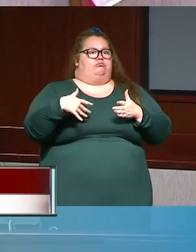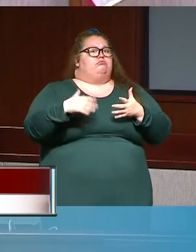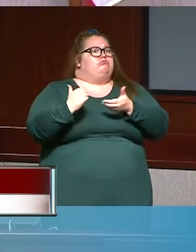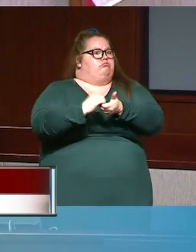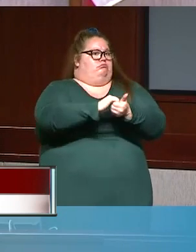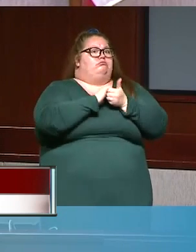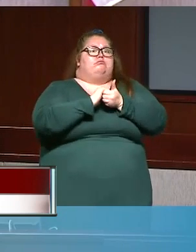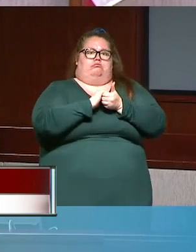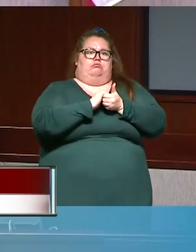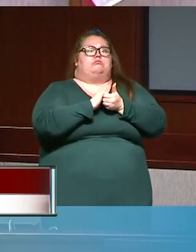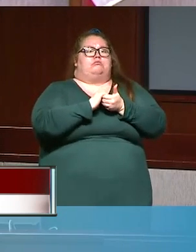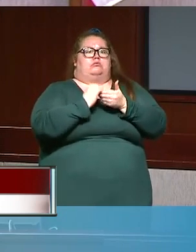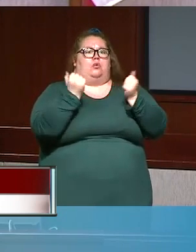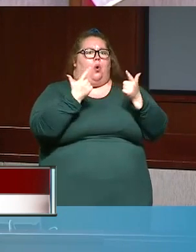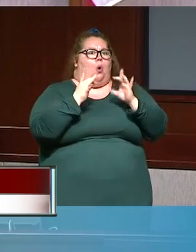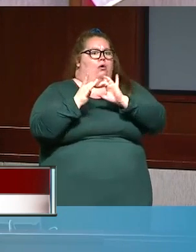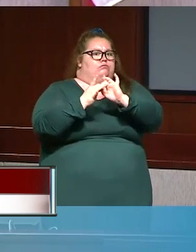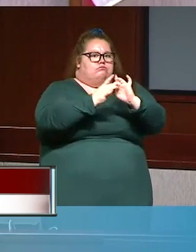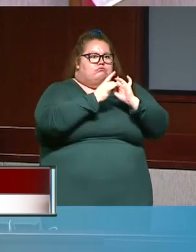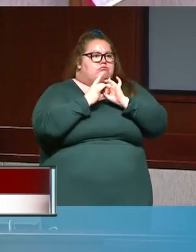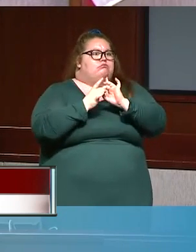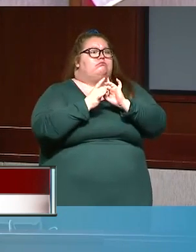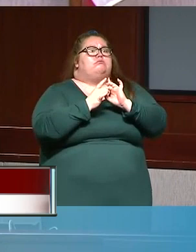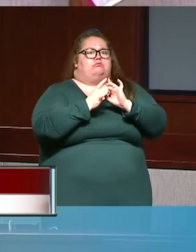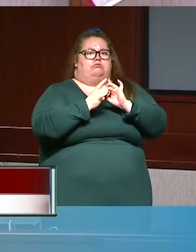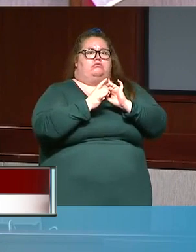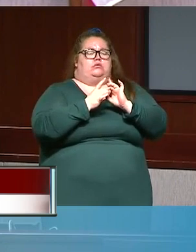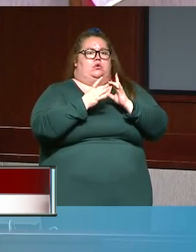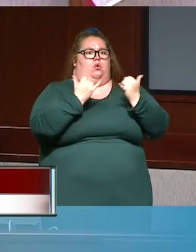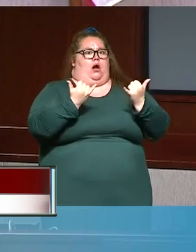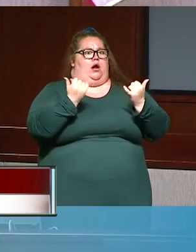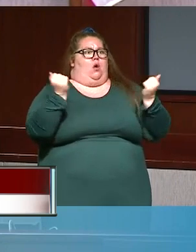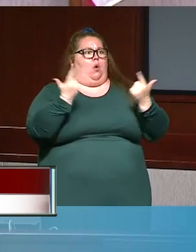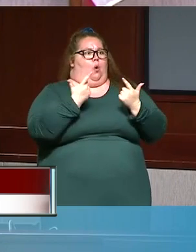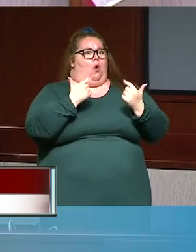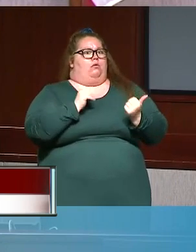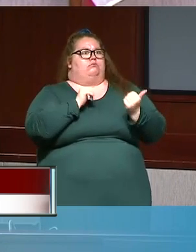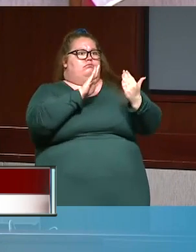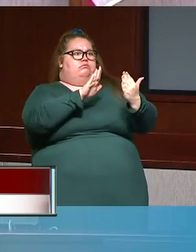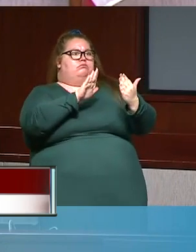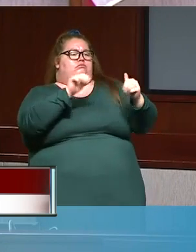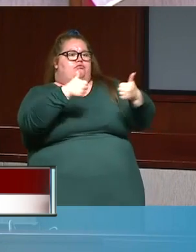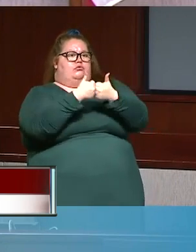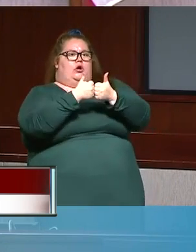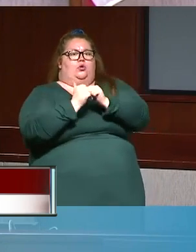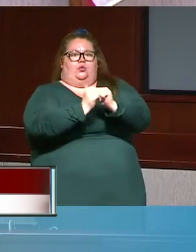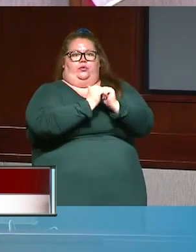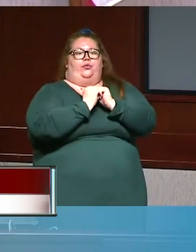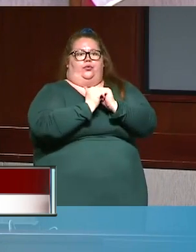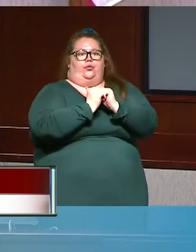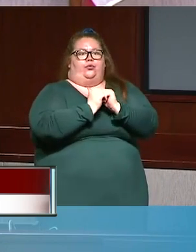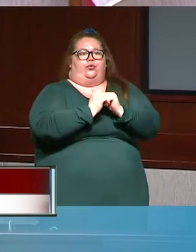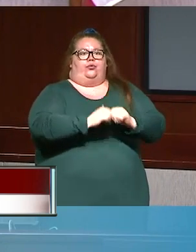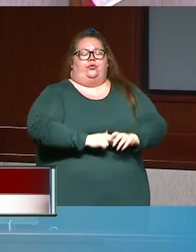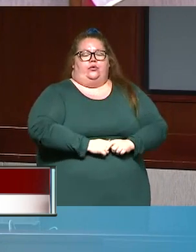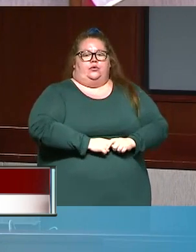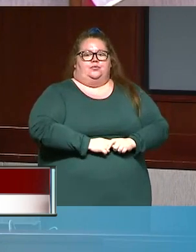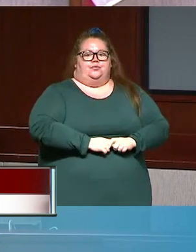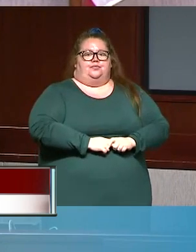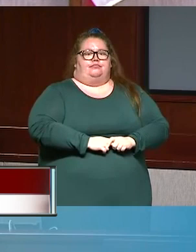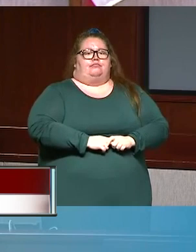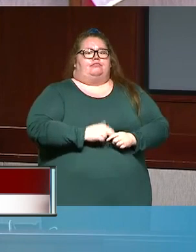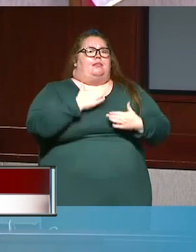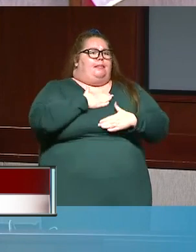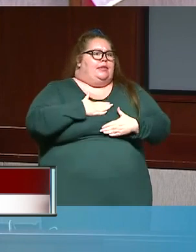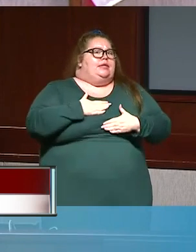coordinated and unified as we face this challenge. So have confidence to know that we're giving it our very best, that